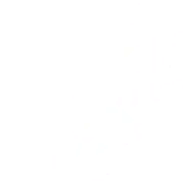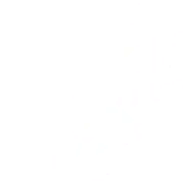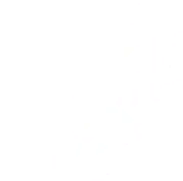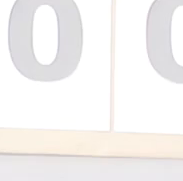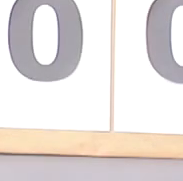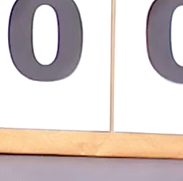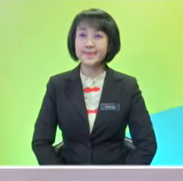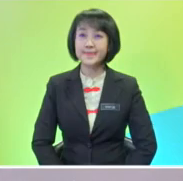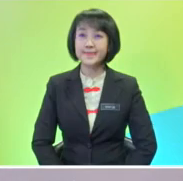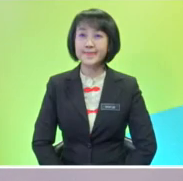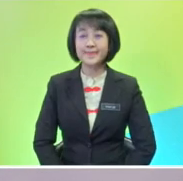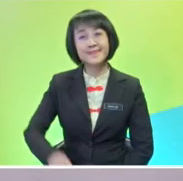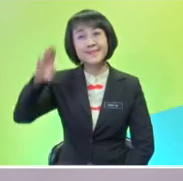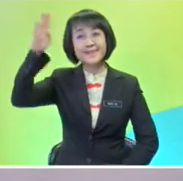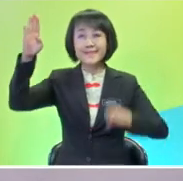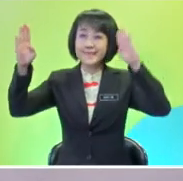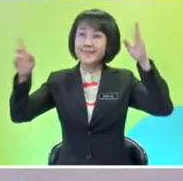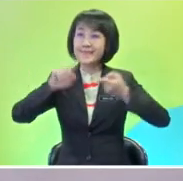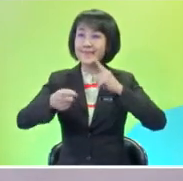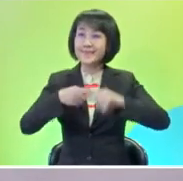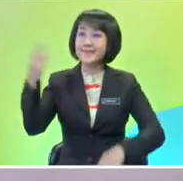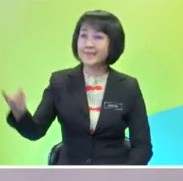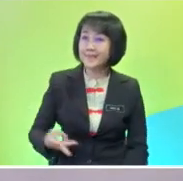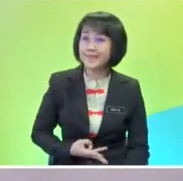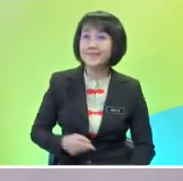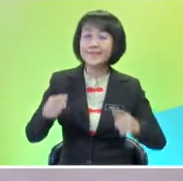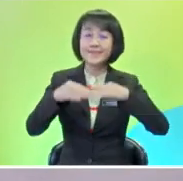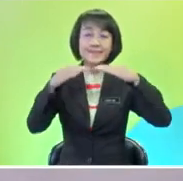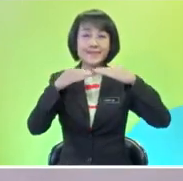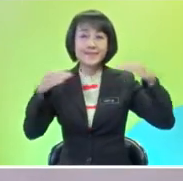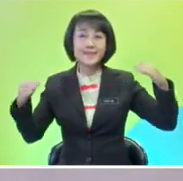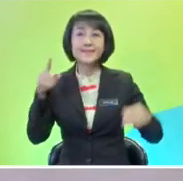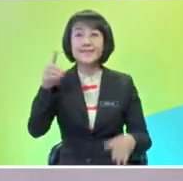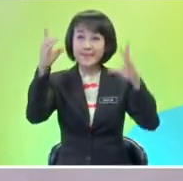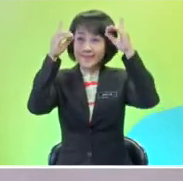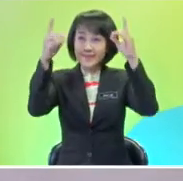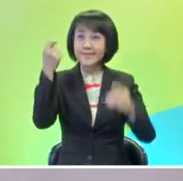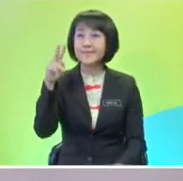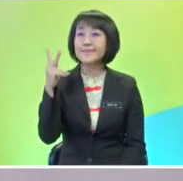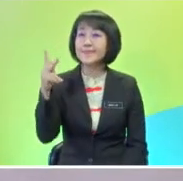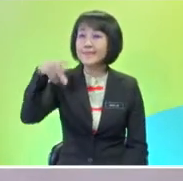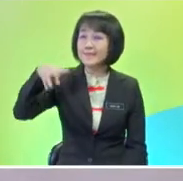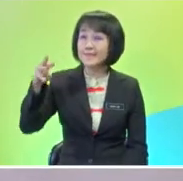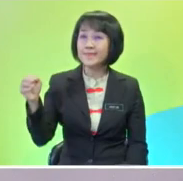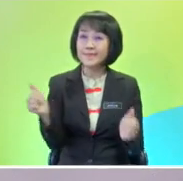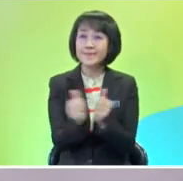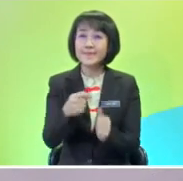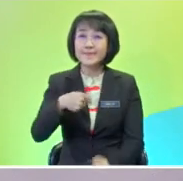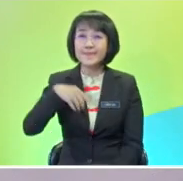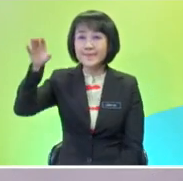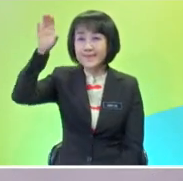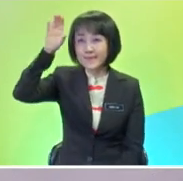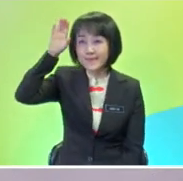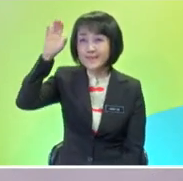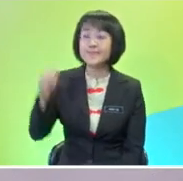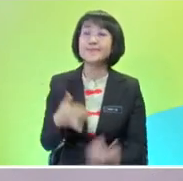KPM. Hi friends, welcome to slot Tahap 1 Didik TV KPM with me Chris MJ, and today we are